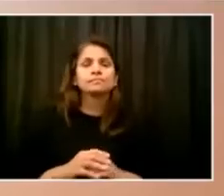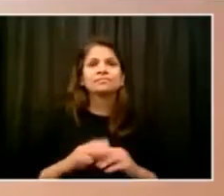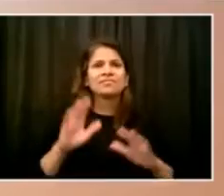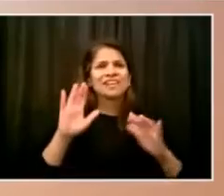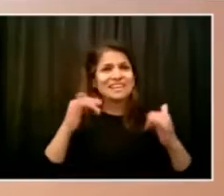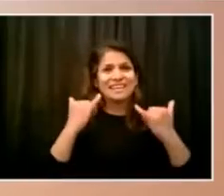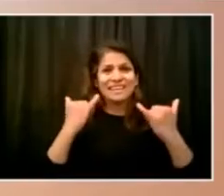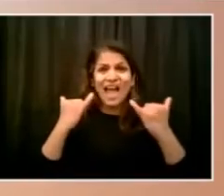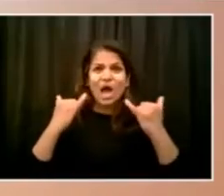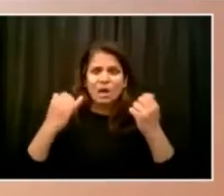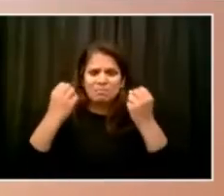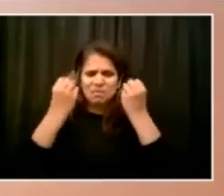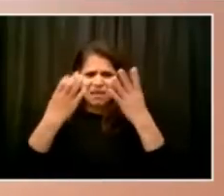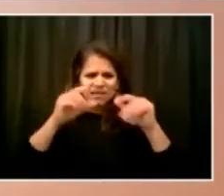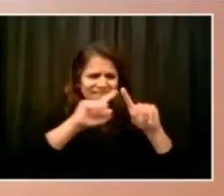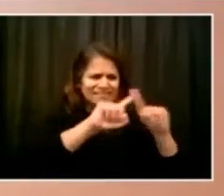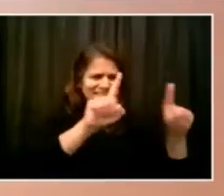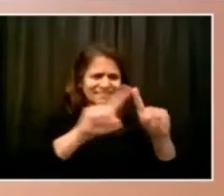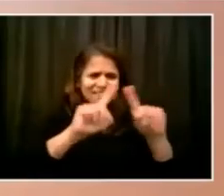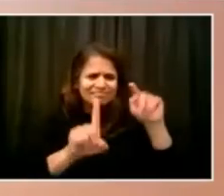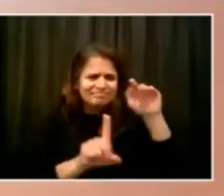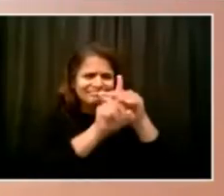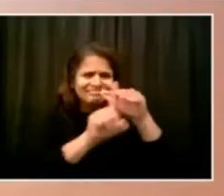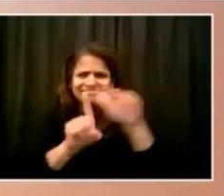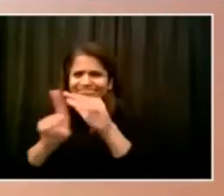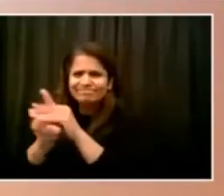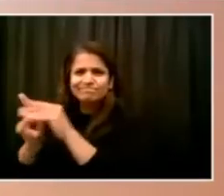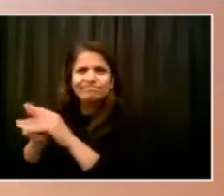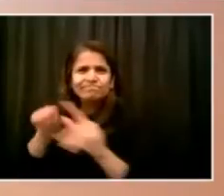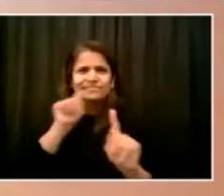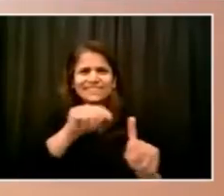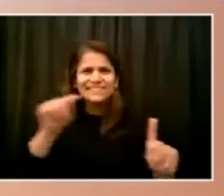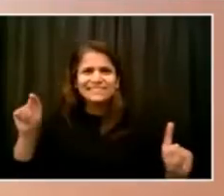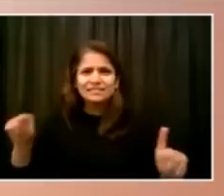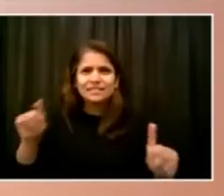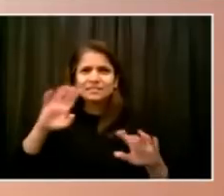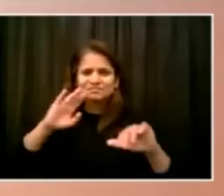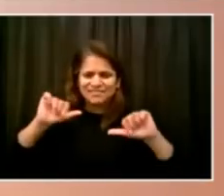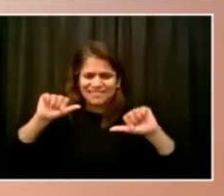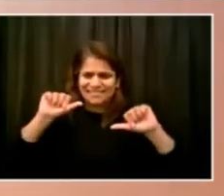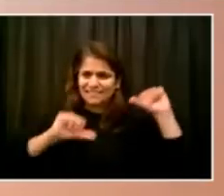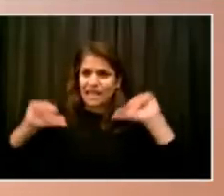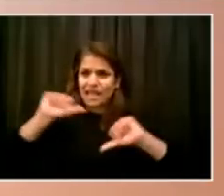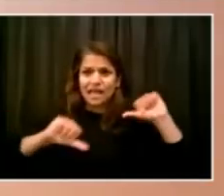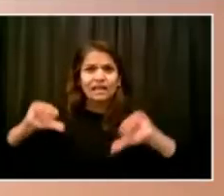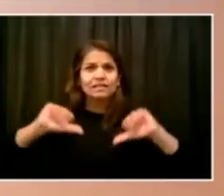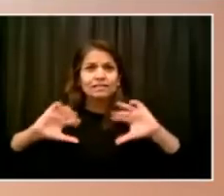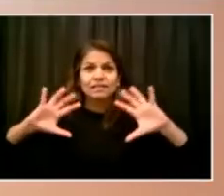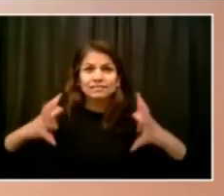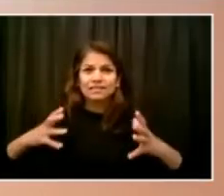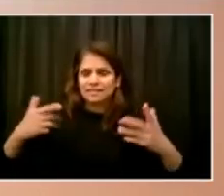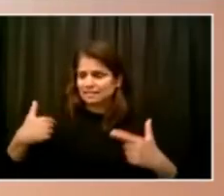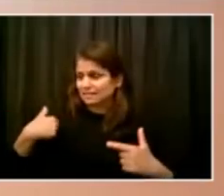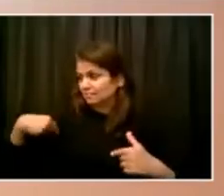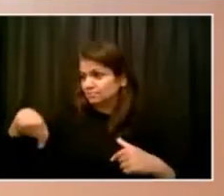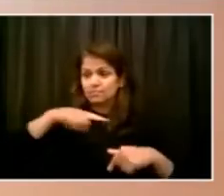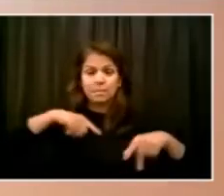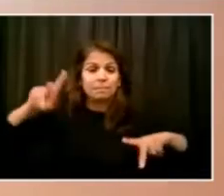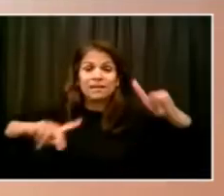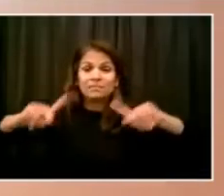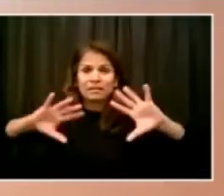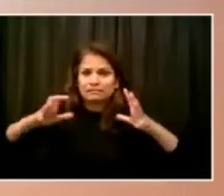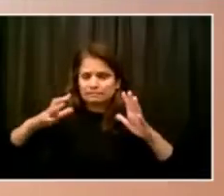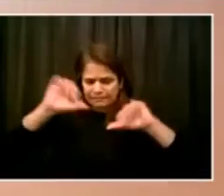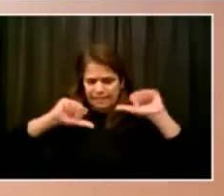of scientifically making that conclusion, although it's likely that at some point, in the very near future, we'll be able to get the science behind